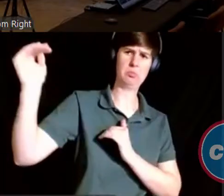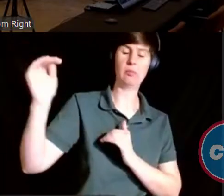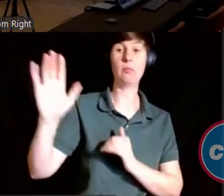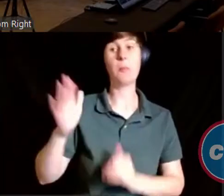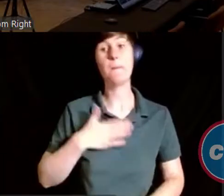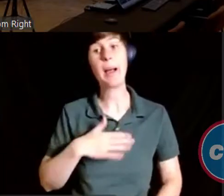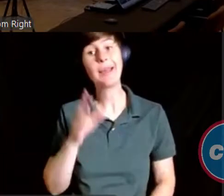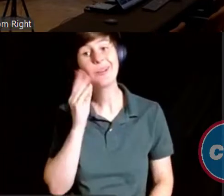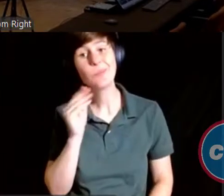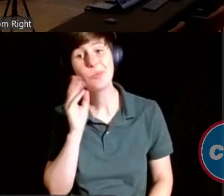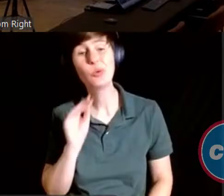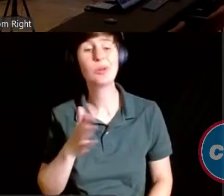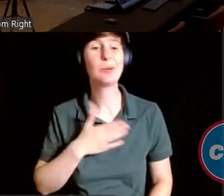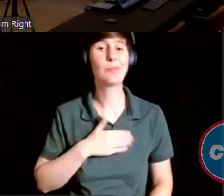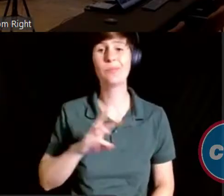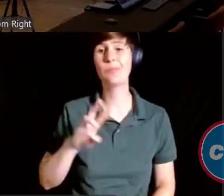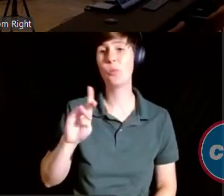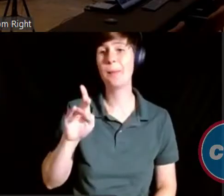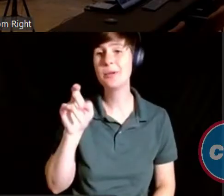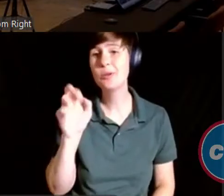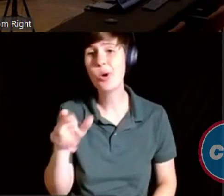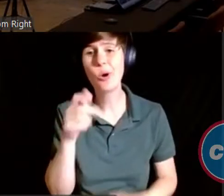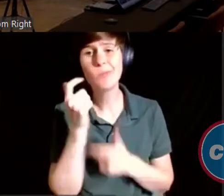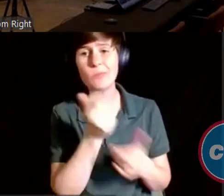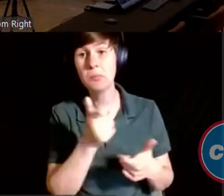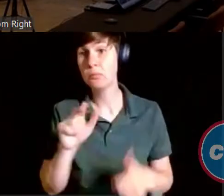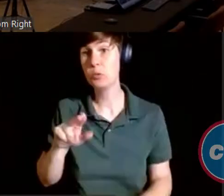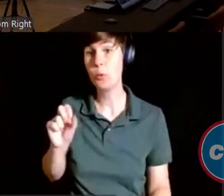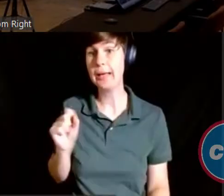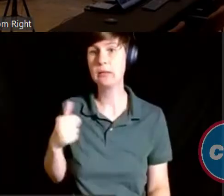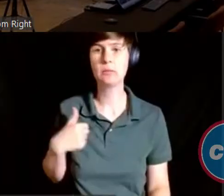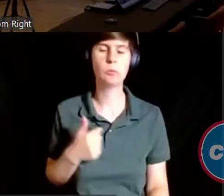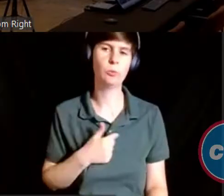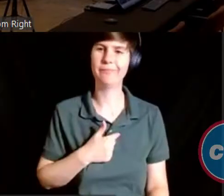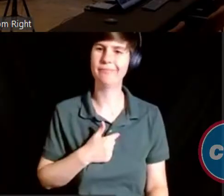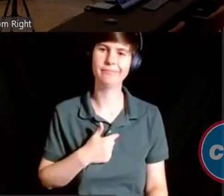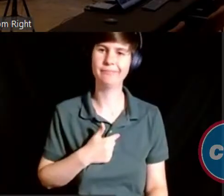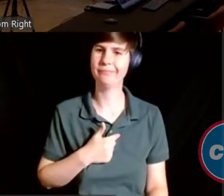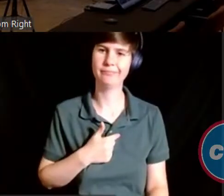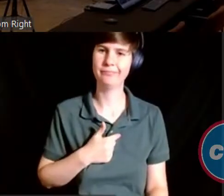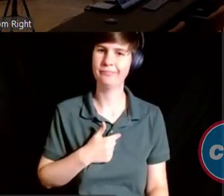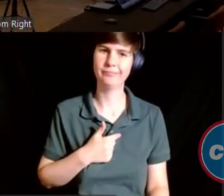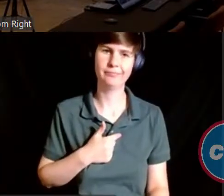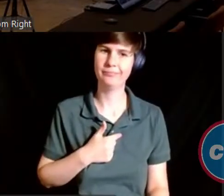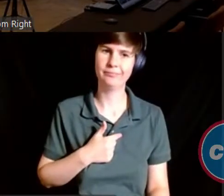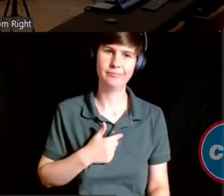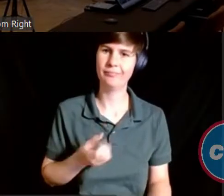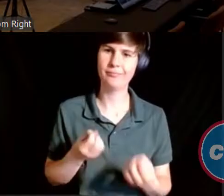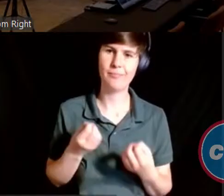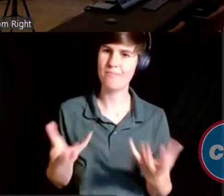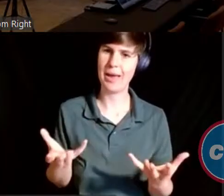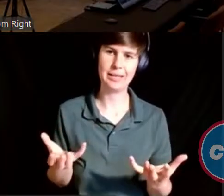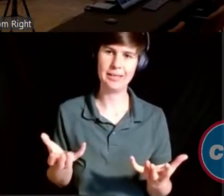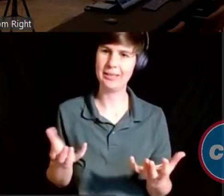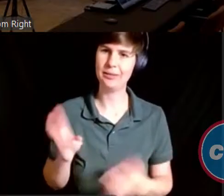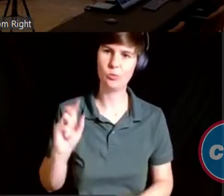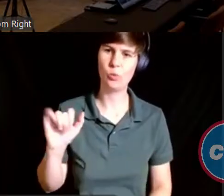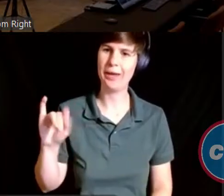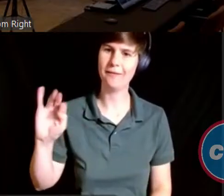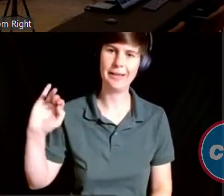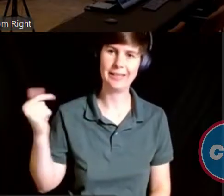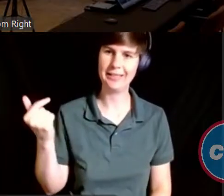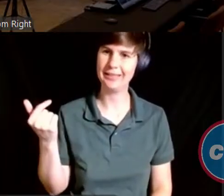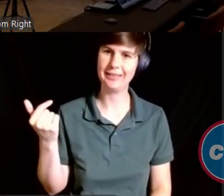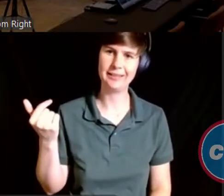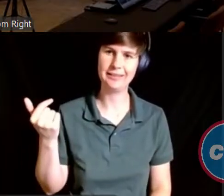I've been at, you've seen the U.S. does not do very much tactile directional indicator wayfinding anywhere that